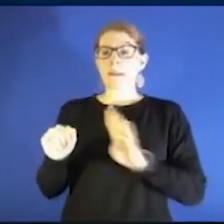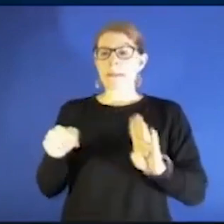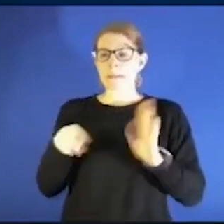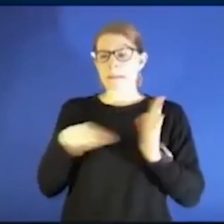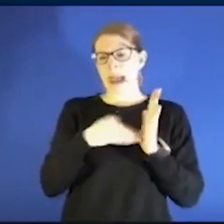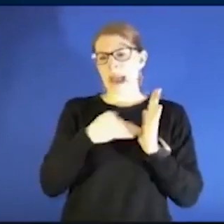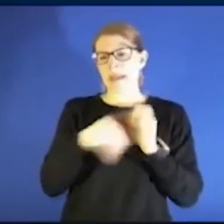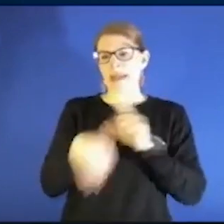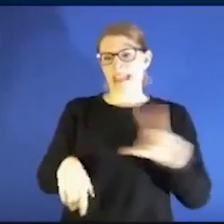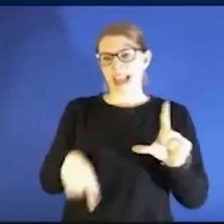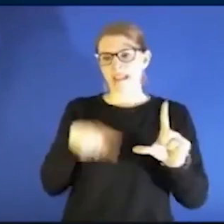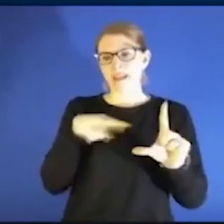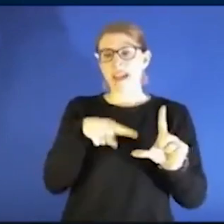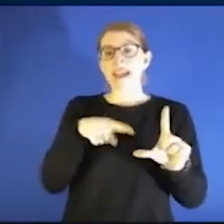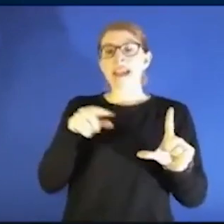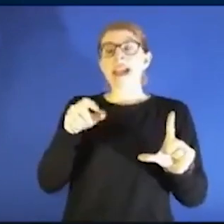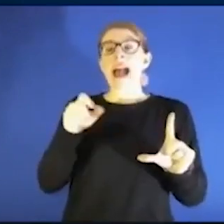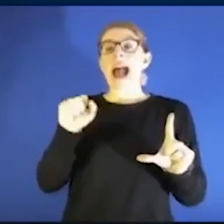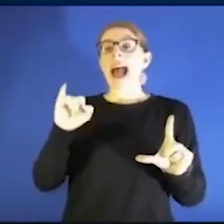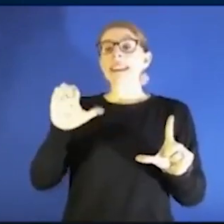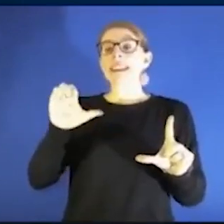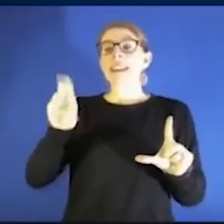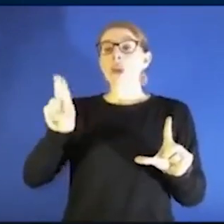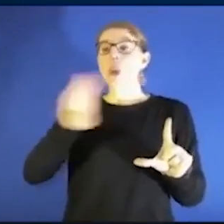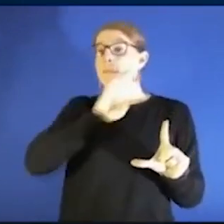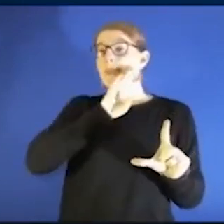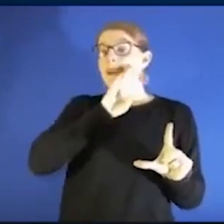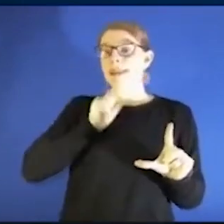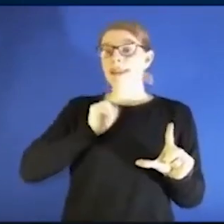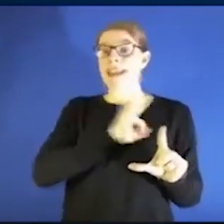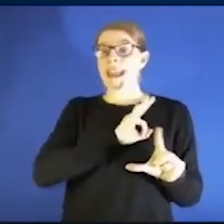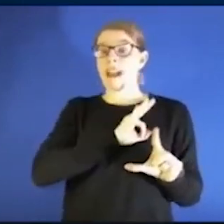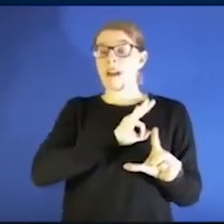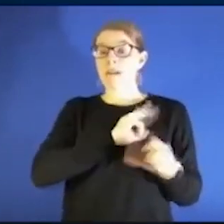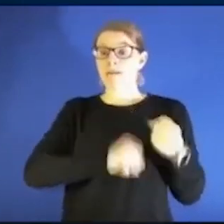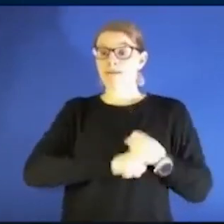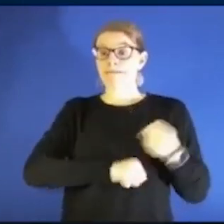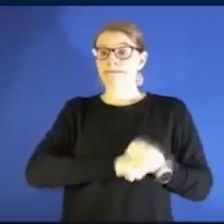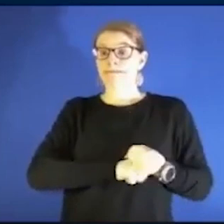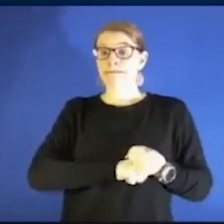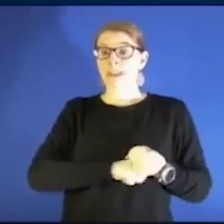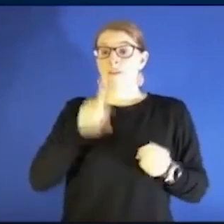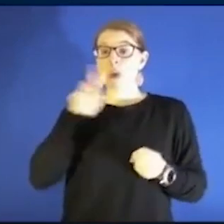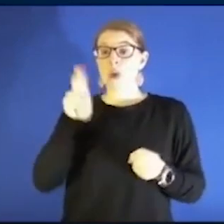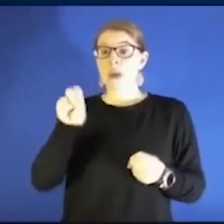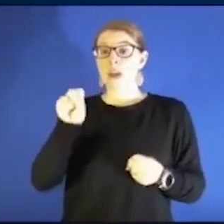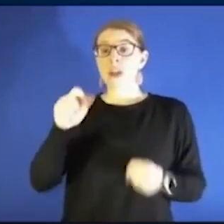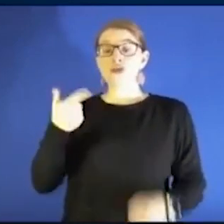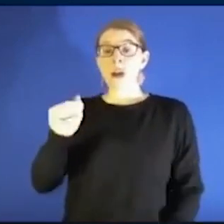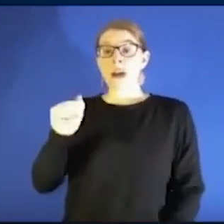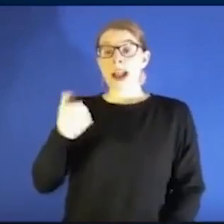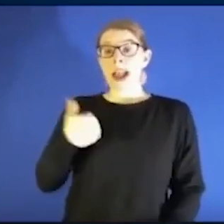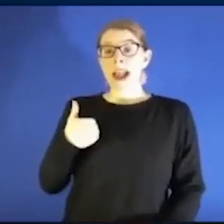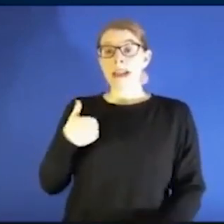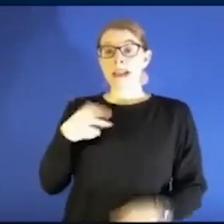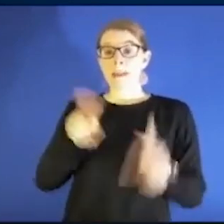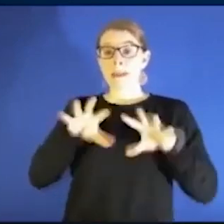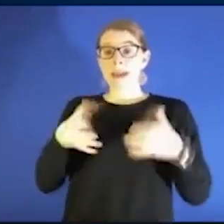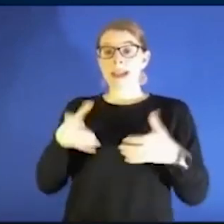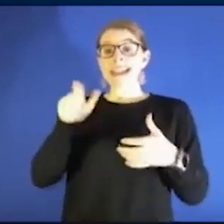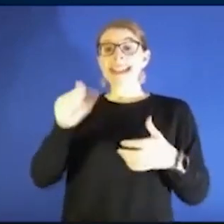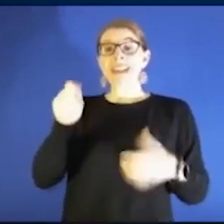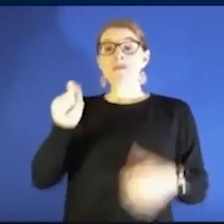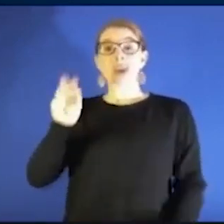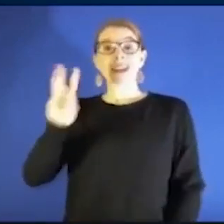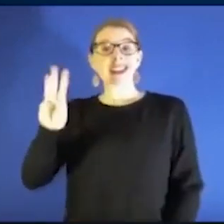staffed ICU beds remain in the state. Just in case you didn't know, Georgia has a population of 10.6 million people.